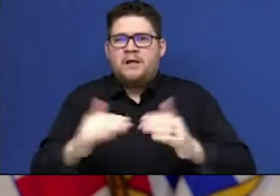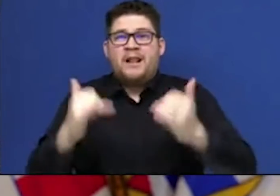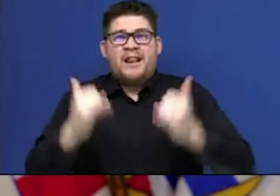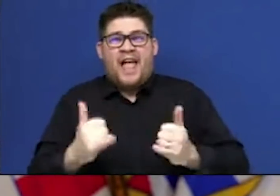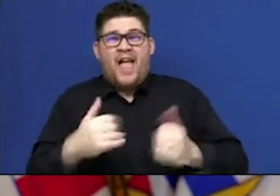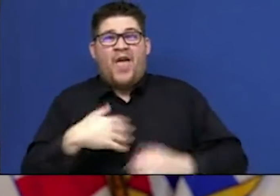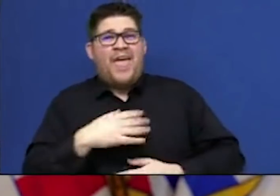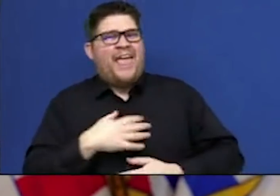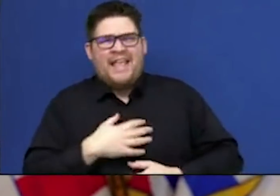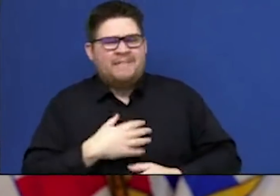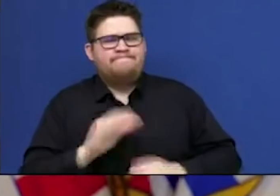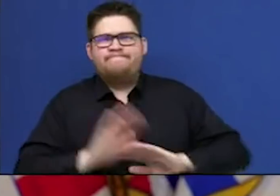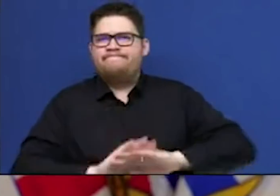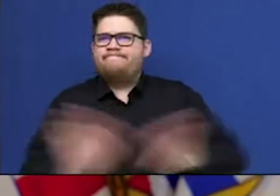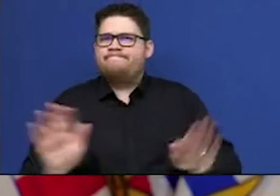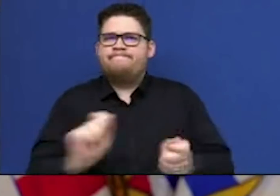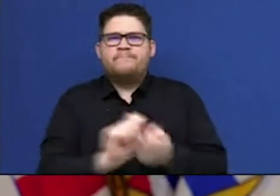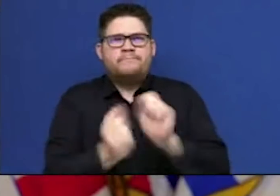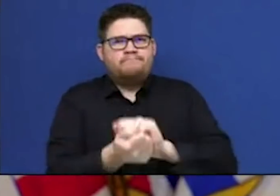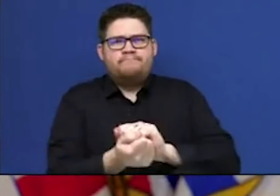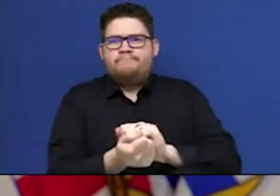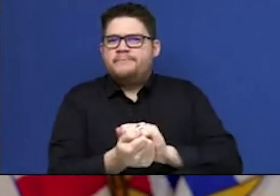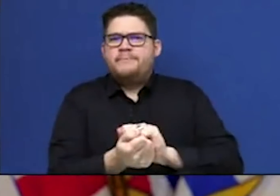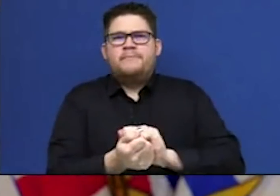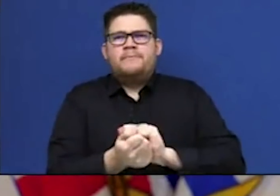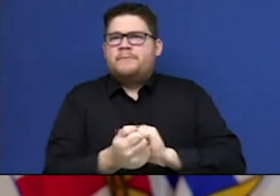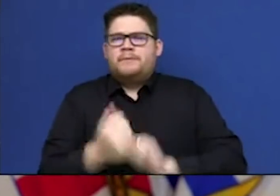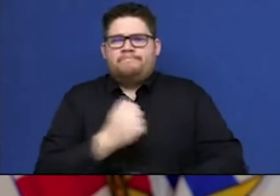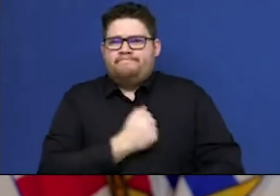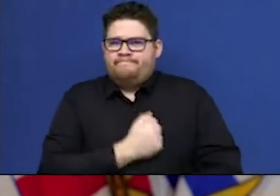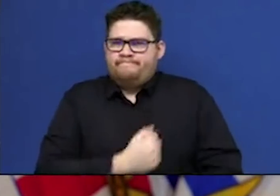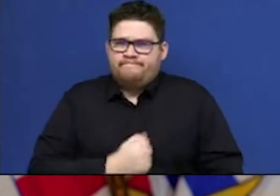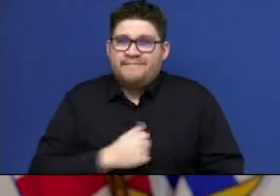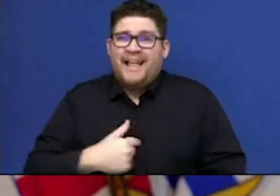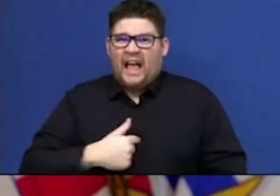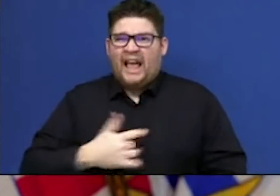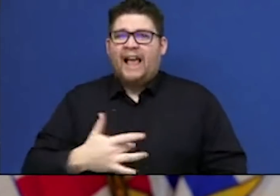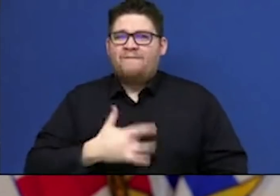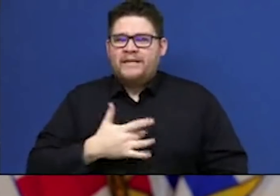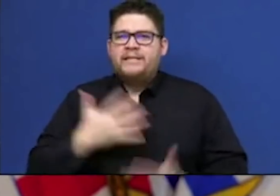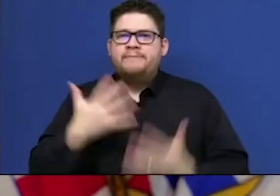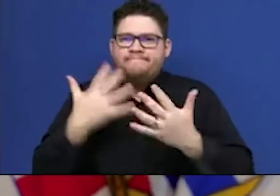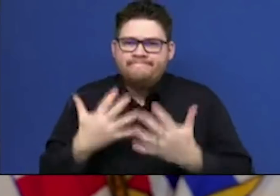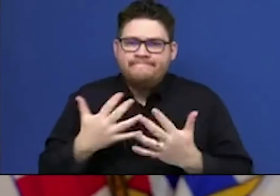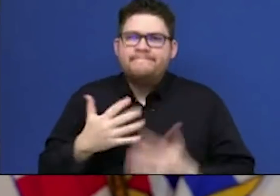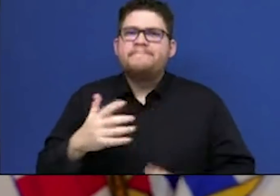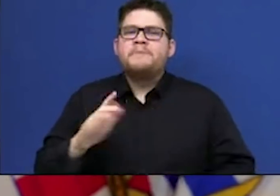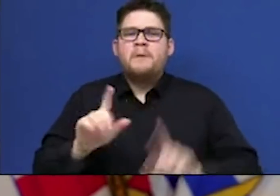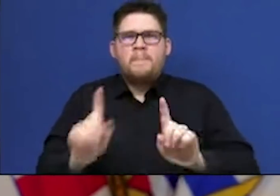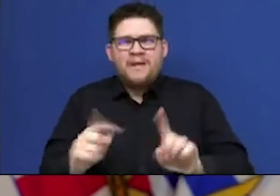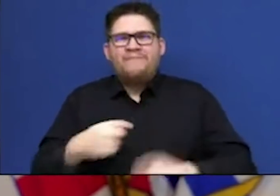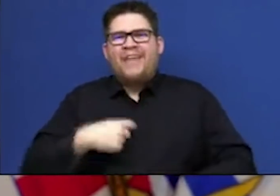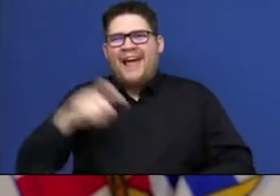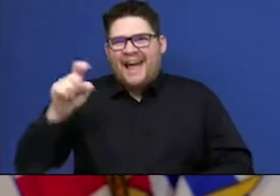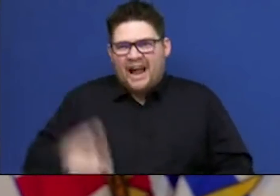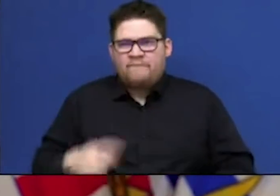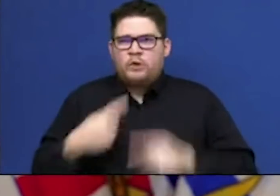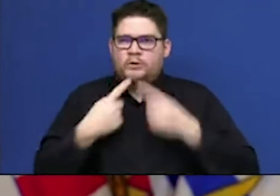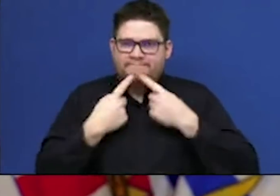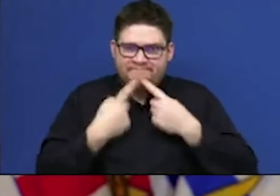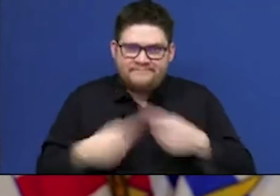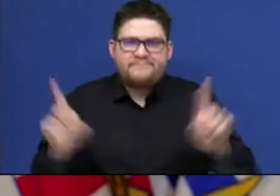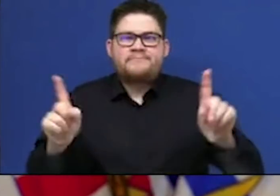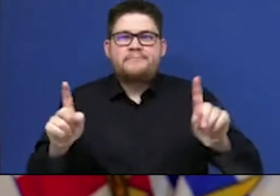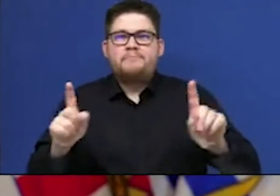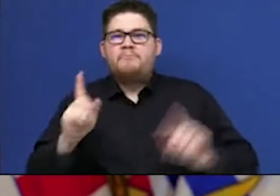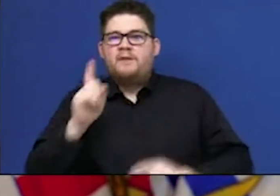a heavy heart that I have to announce this. This is something that we have worked carefully with faith leaders of